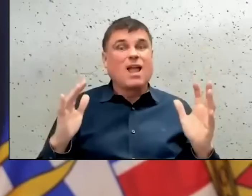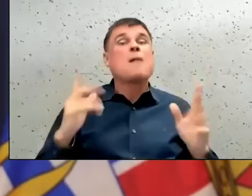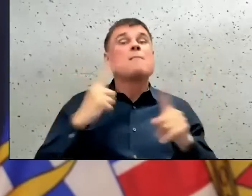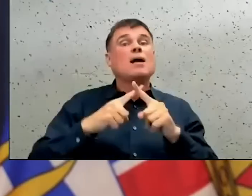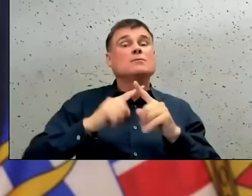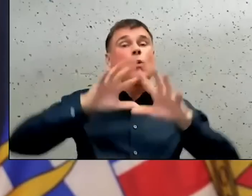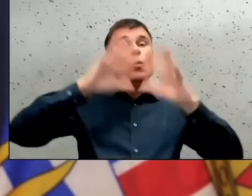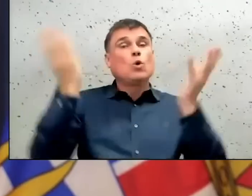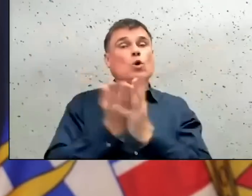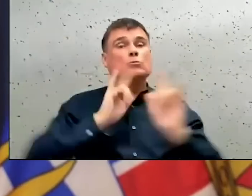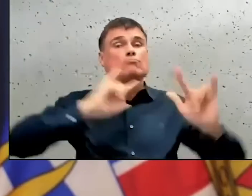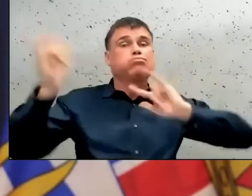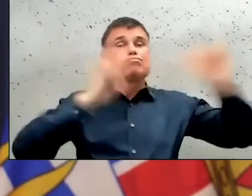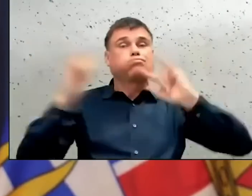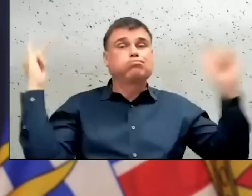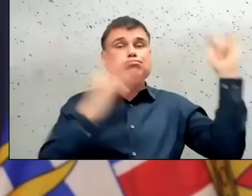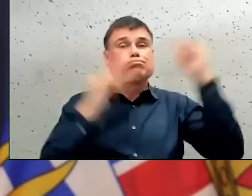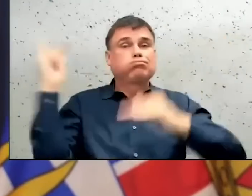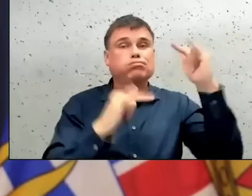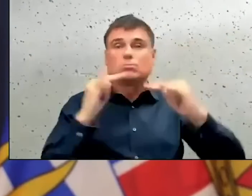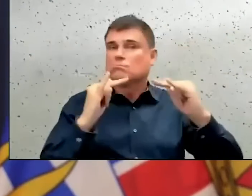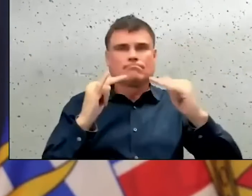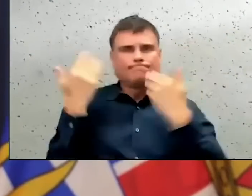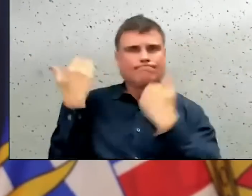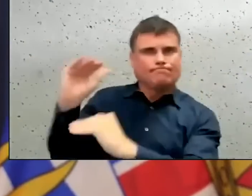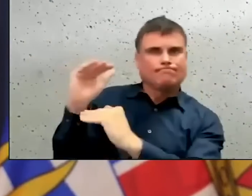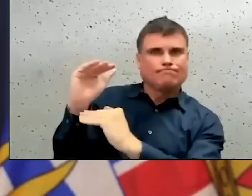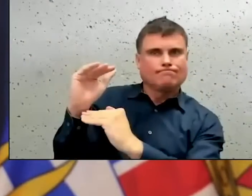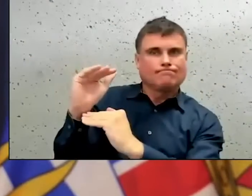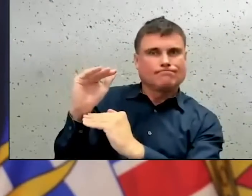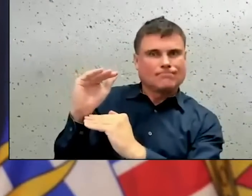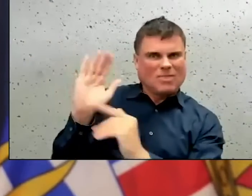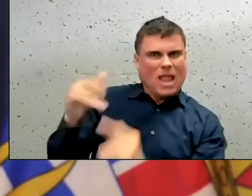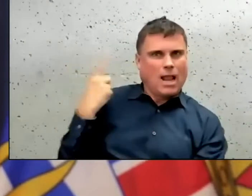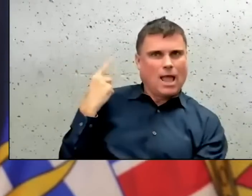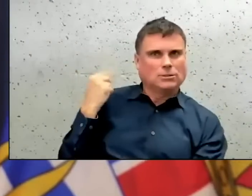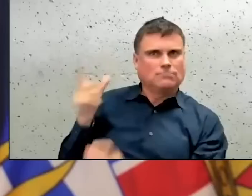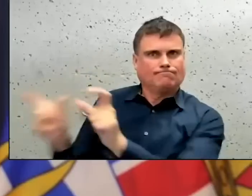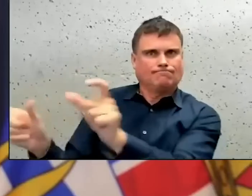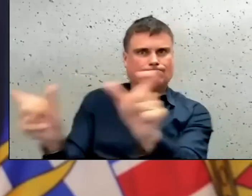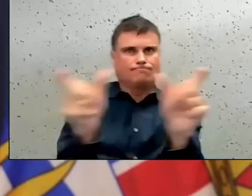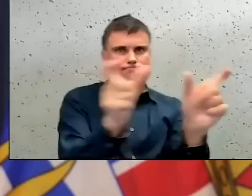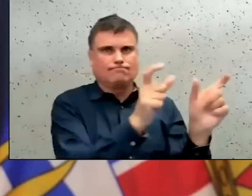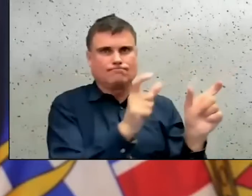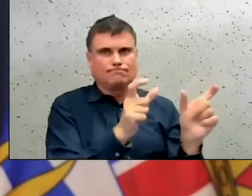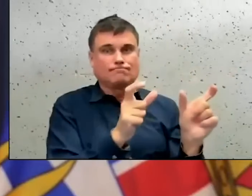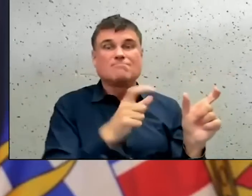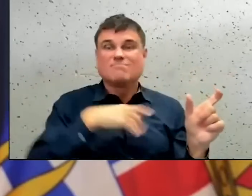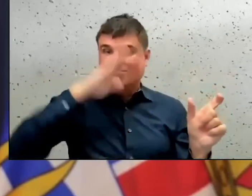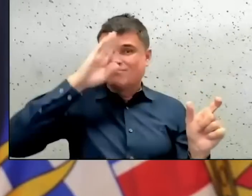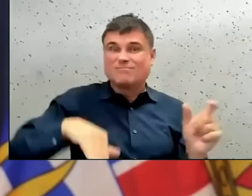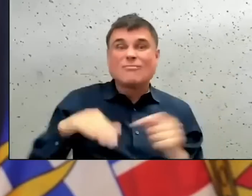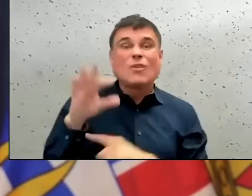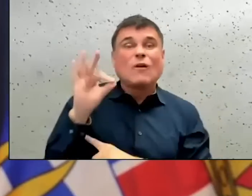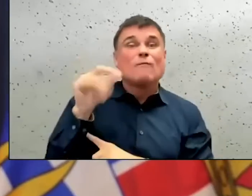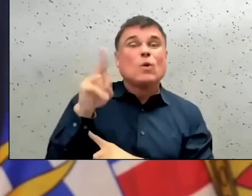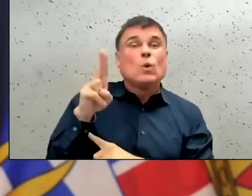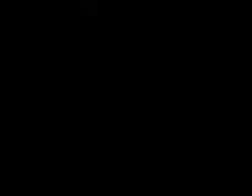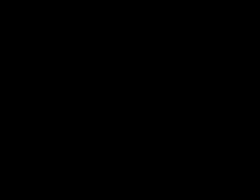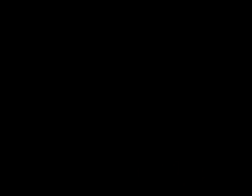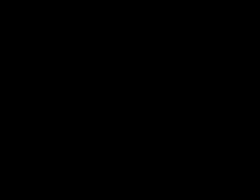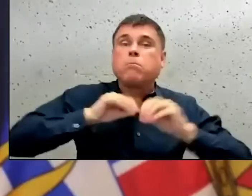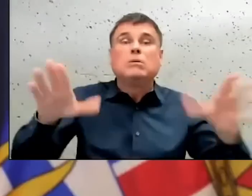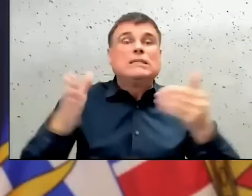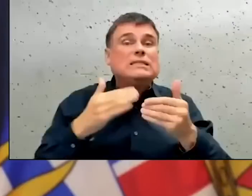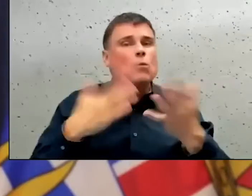ways influenza spreads around the world. This year is a different situation. Not only are we needing to take precautions because of